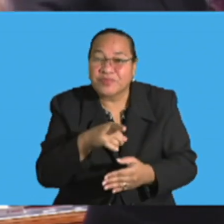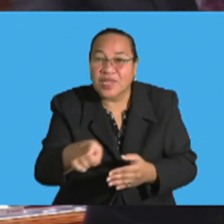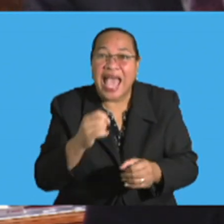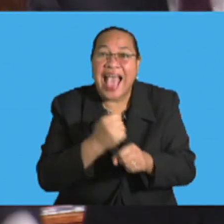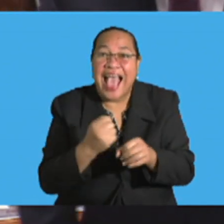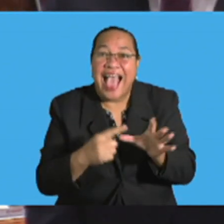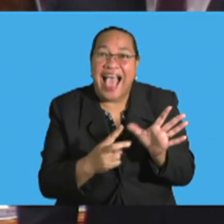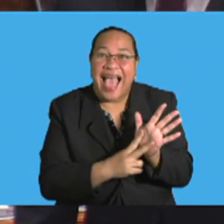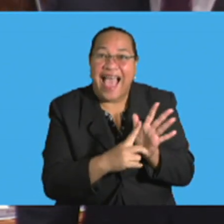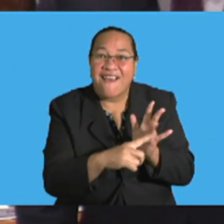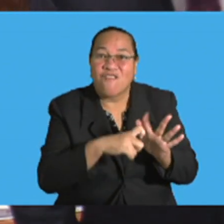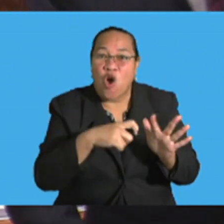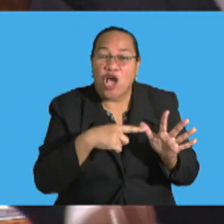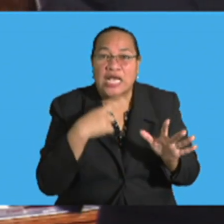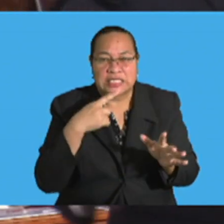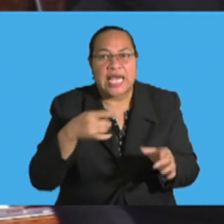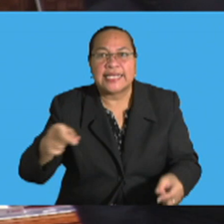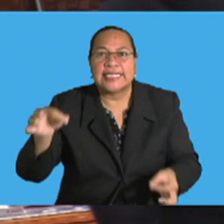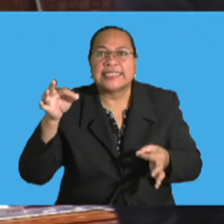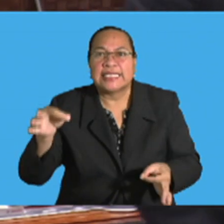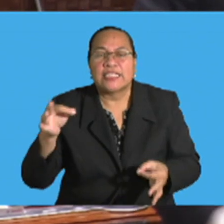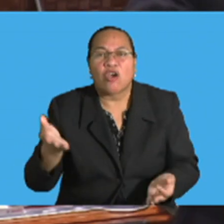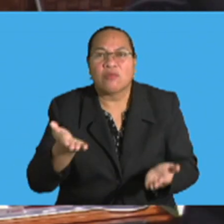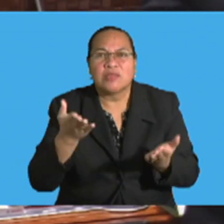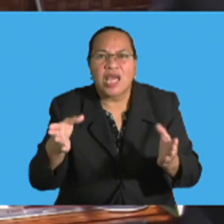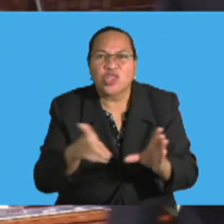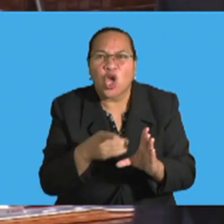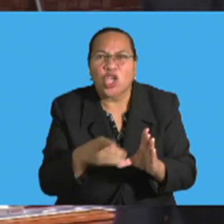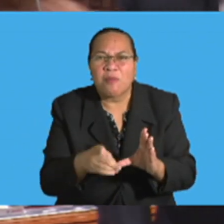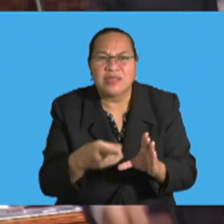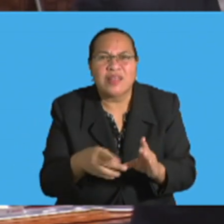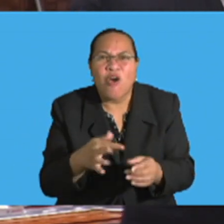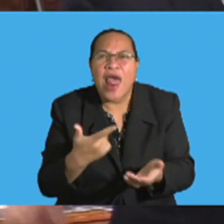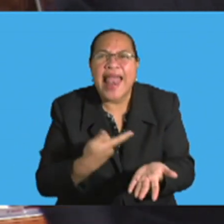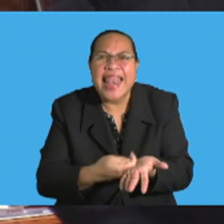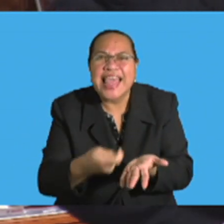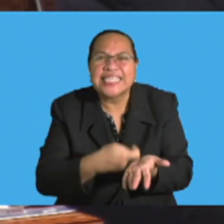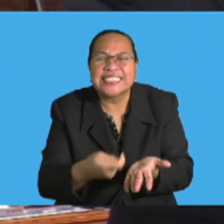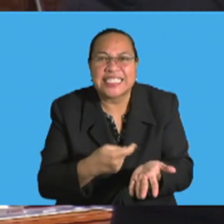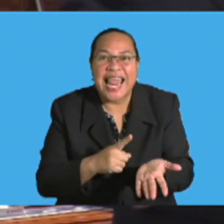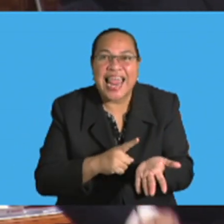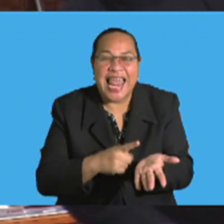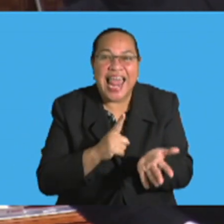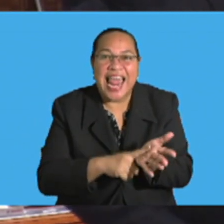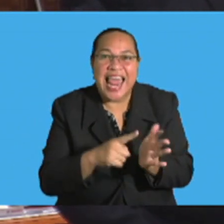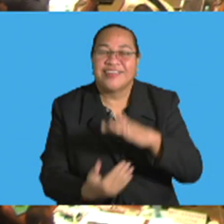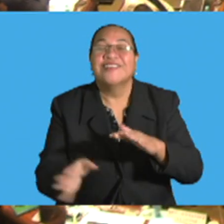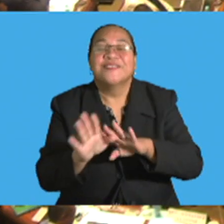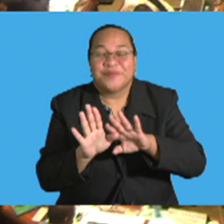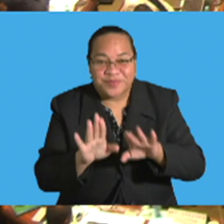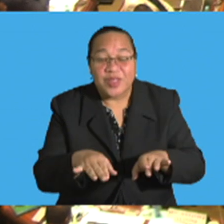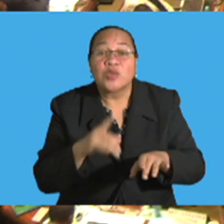up some lease document. I don't know what it is. I don't know how he procured that lease document, who gave it to him, whether he found it on the internet, whatever it